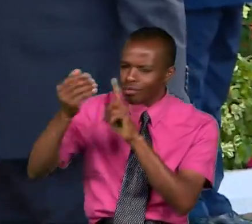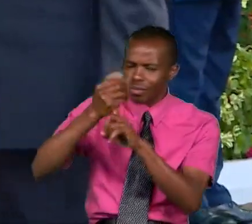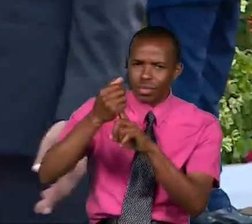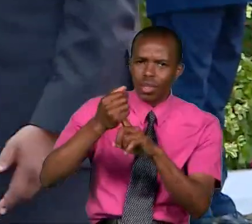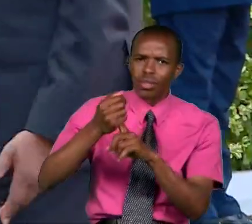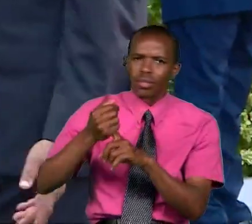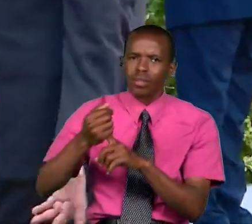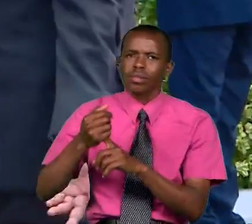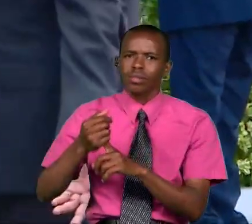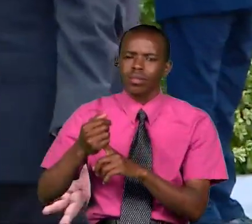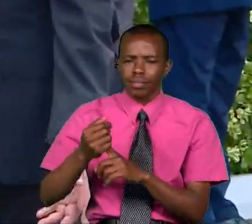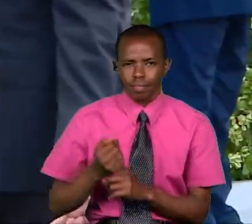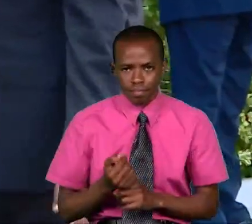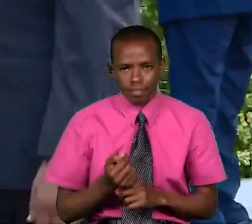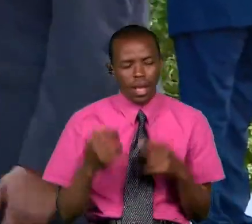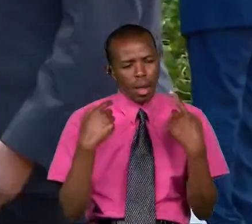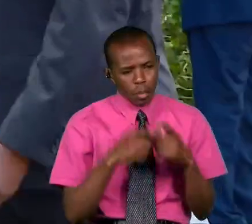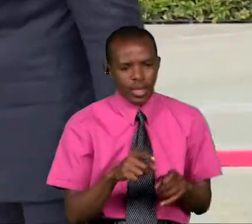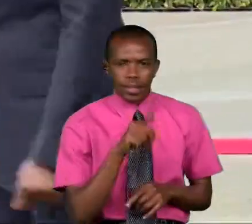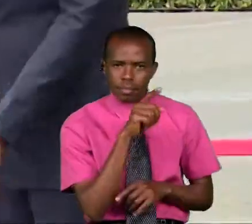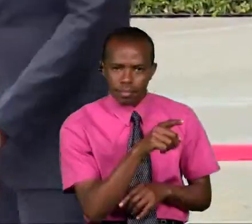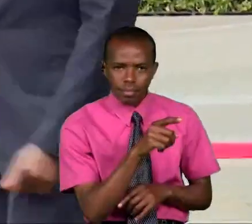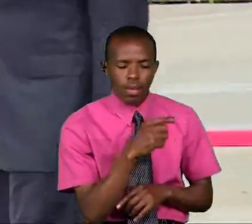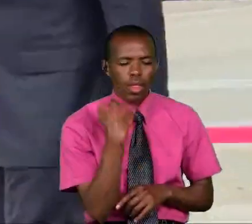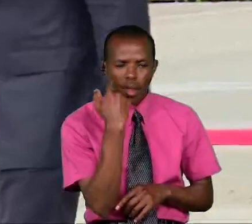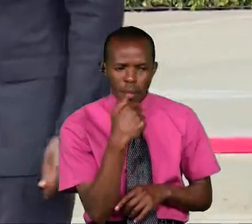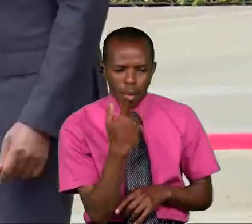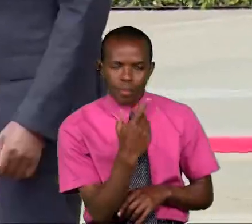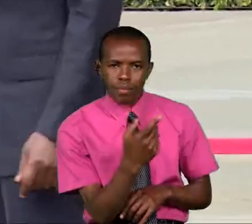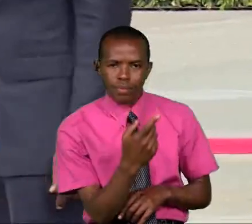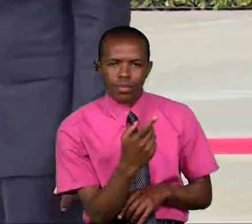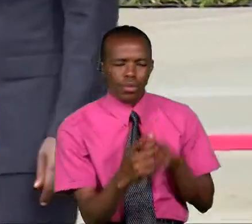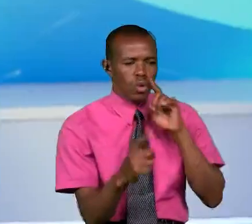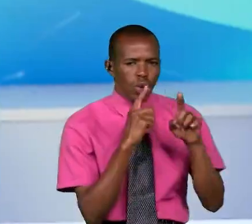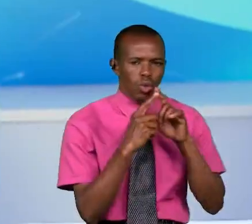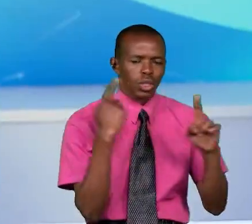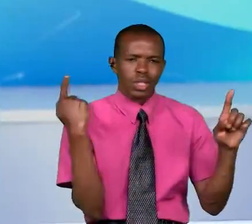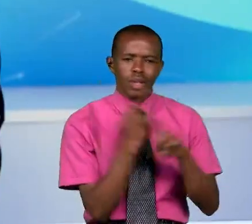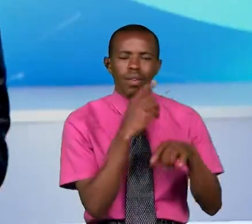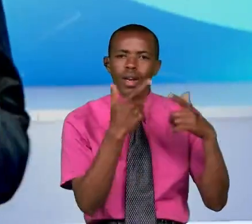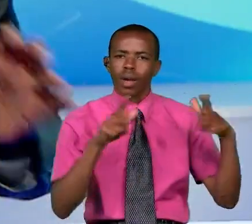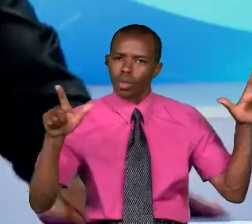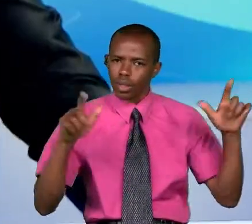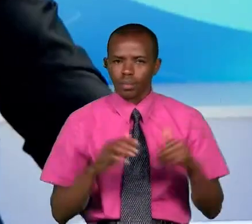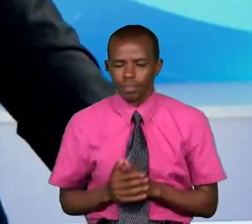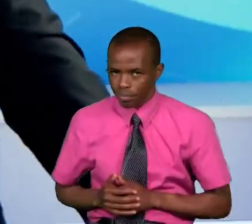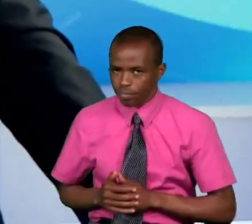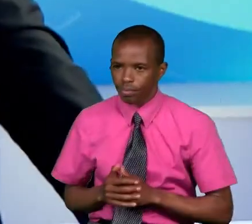want to ride on them. But yet on the other side of your mouth, you're talking another language. Pastor